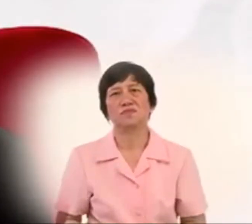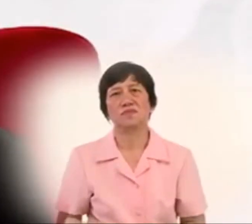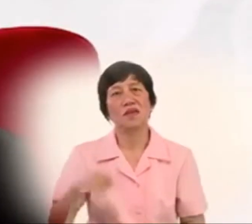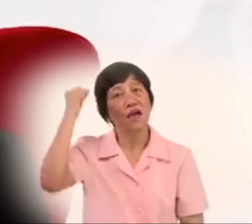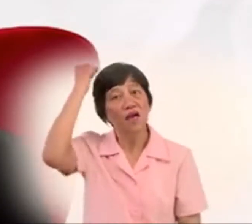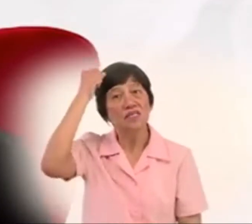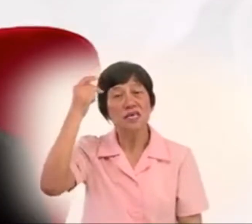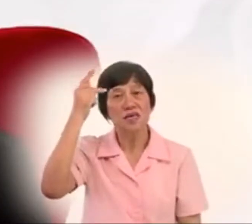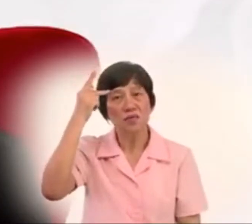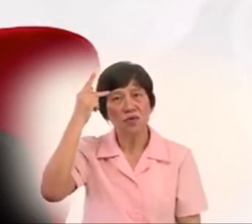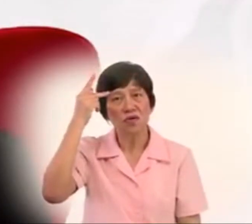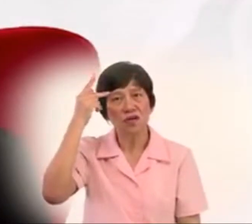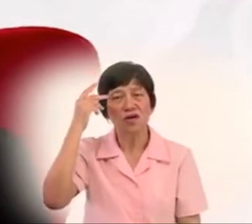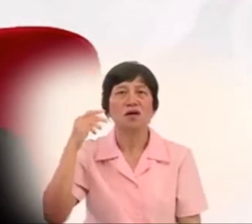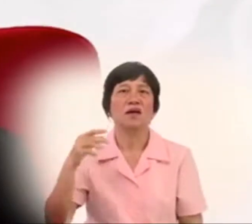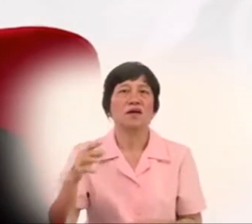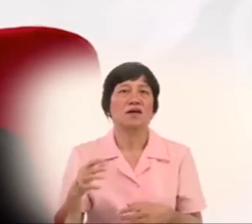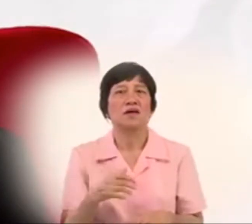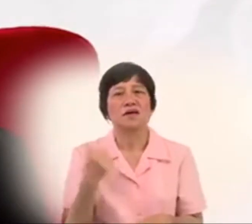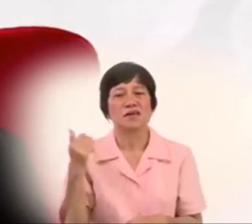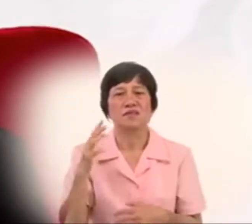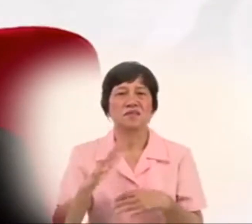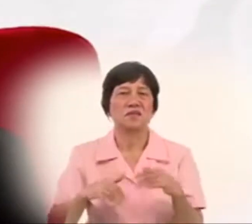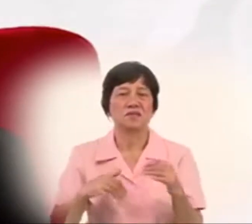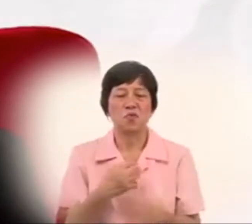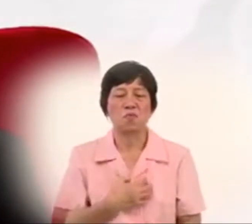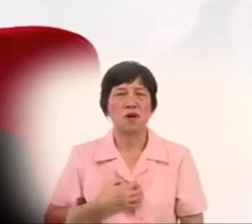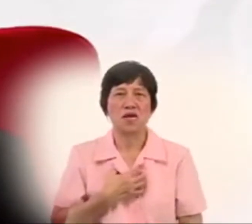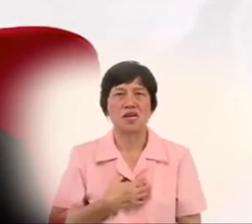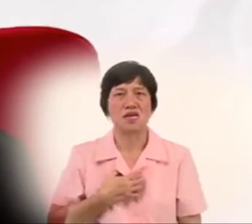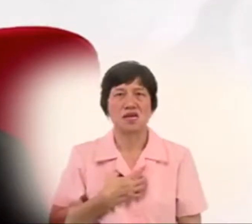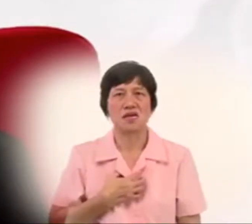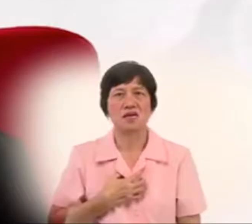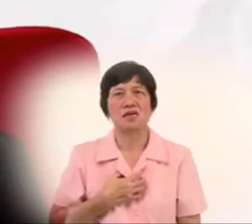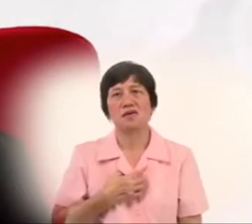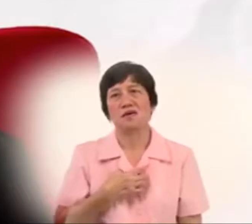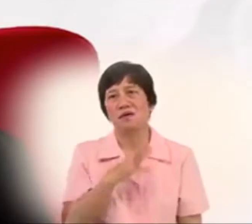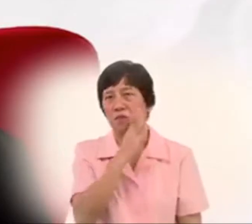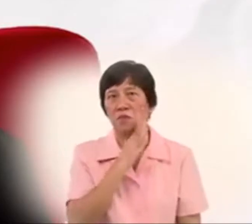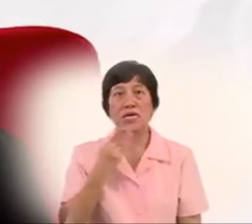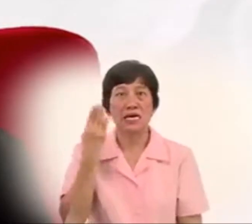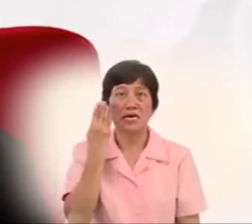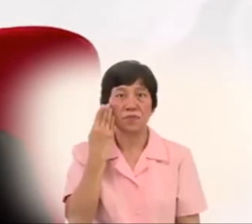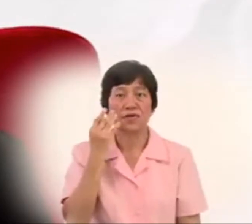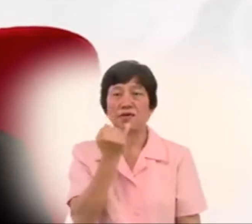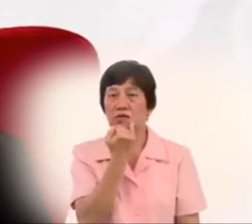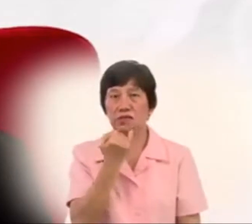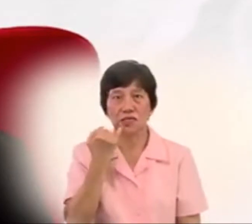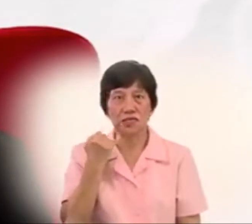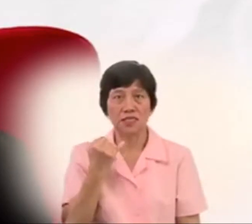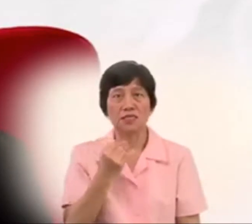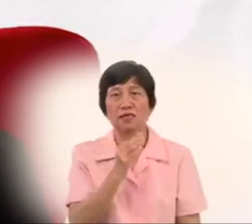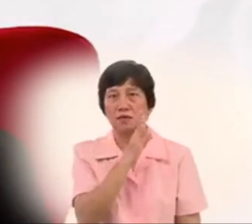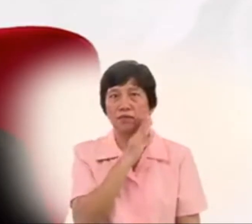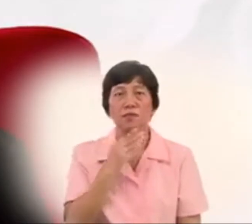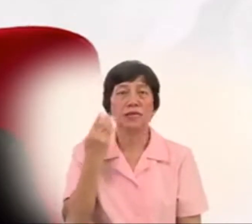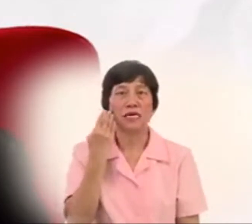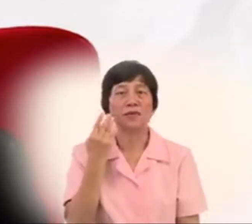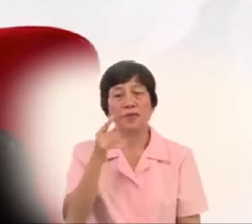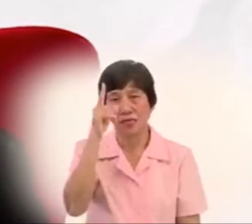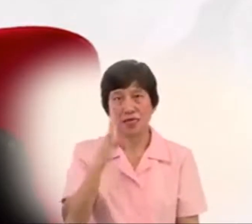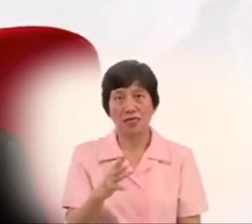St. Paul, instead of complaining, blaming Israel, and blaming God,